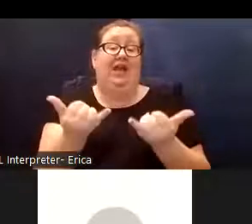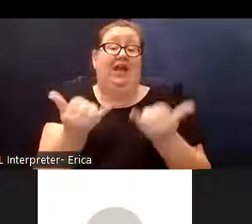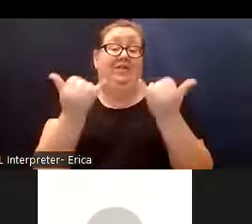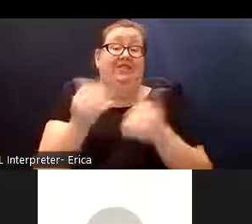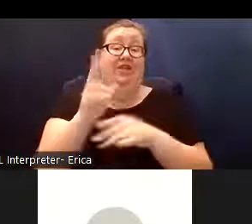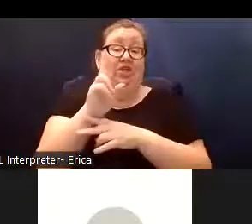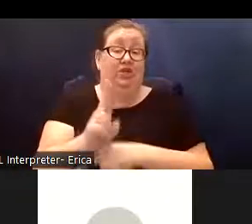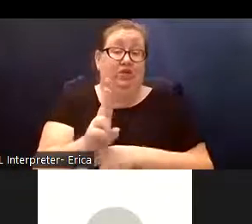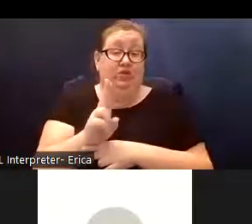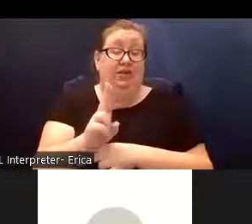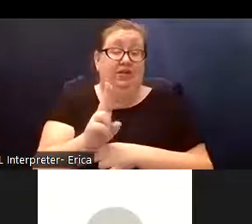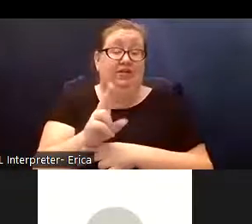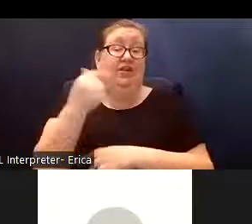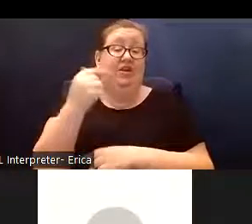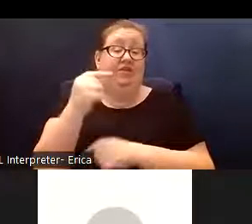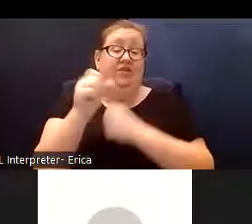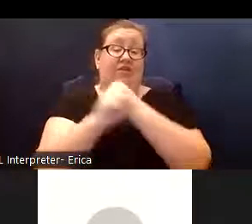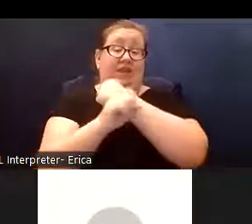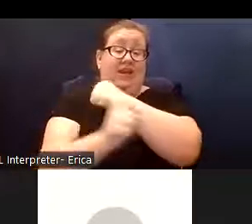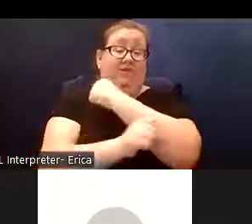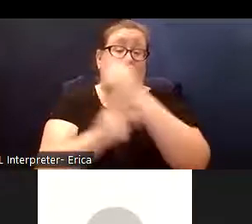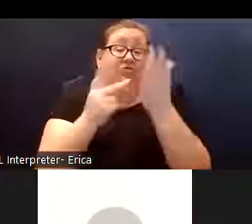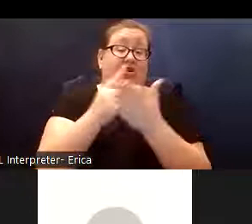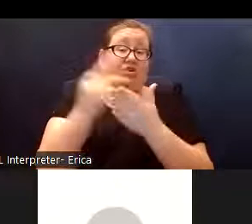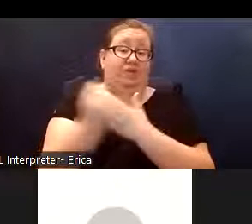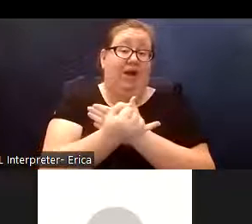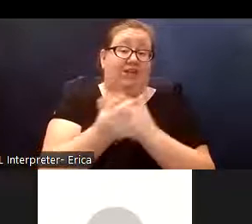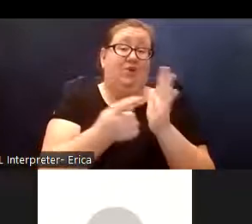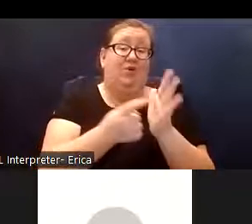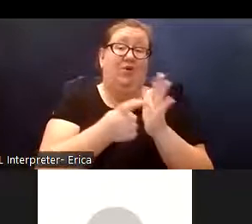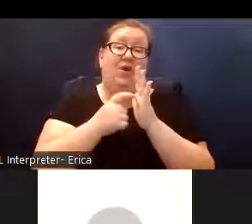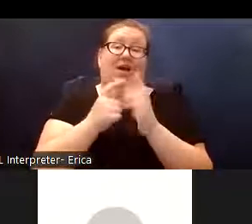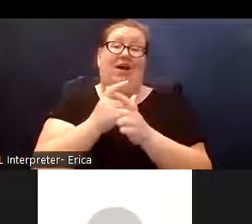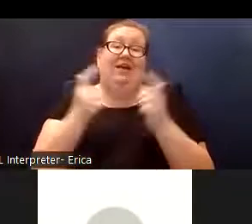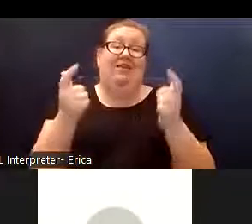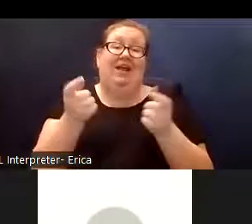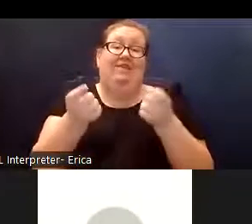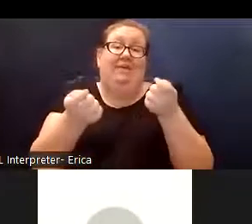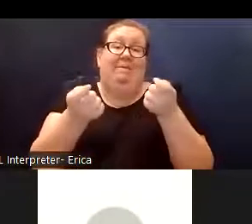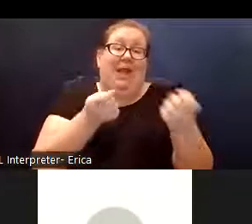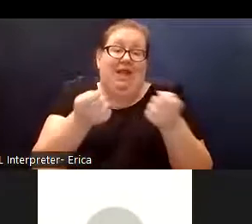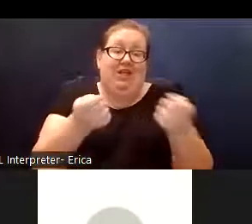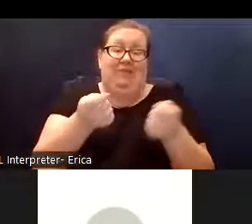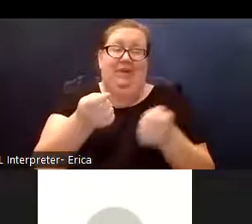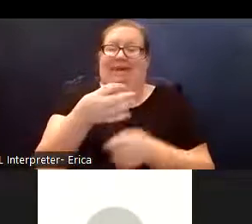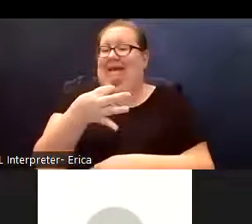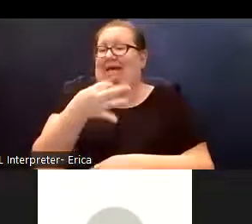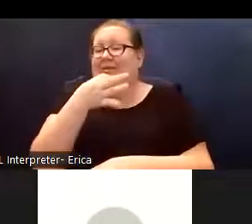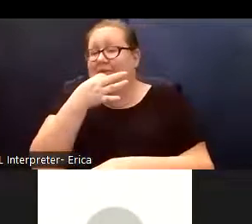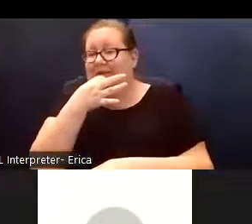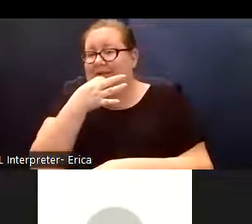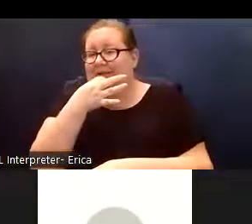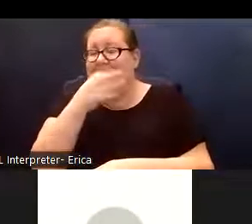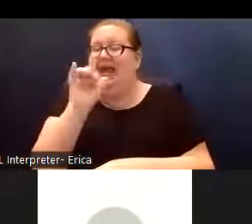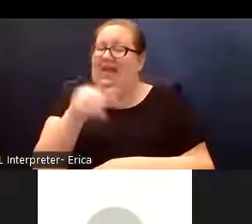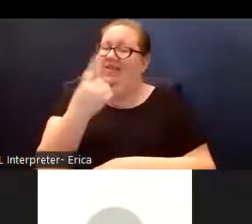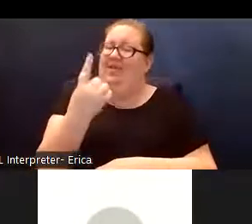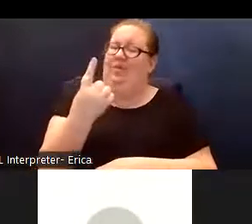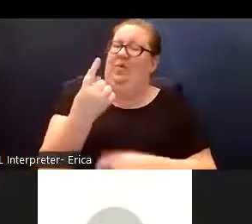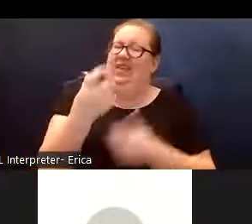these green infrastructure projects would require a lot of management and expertise, which is one of the issues to